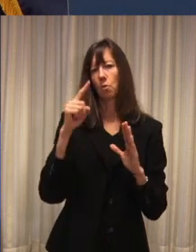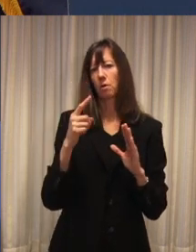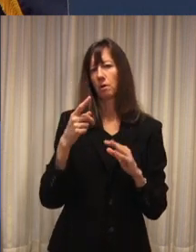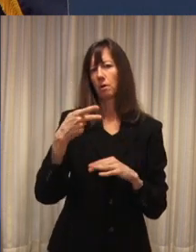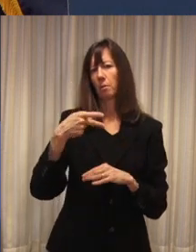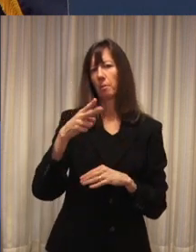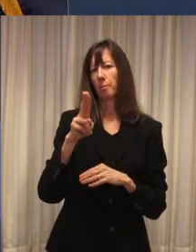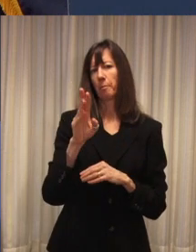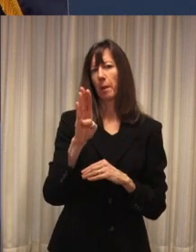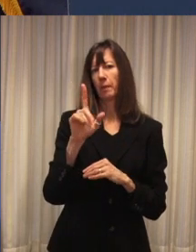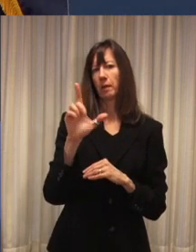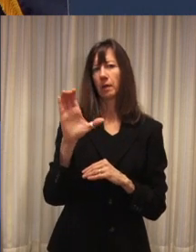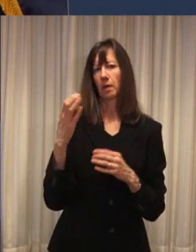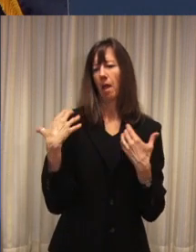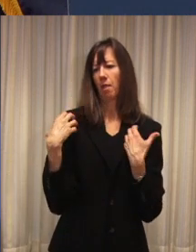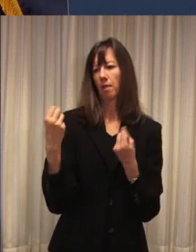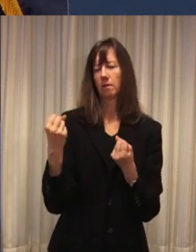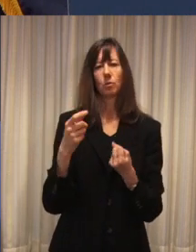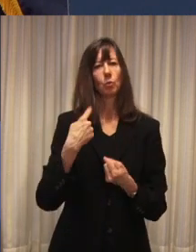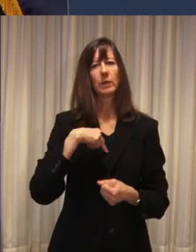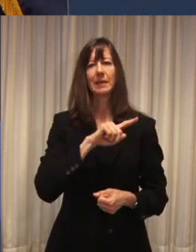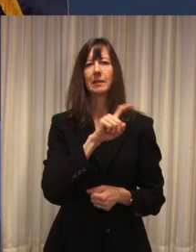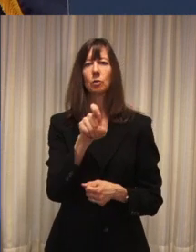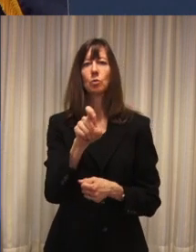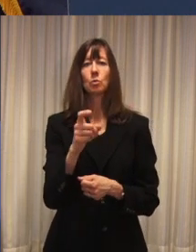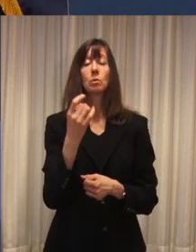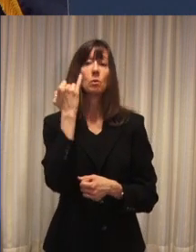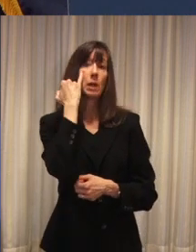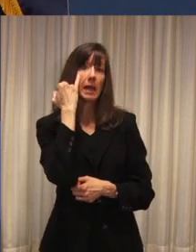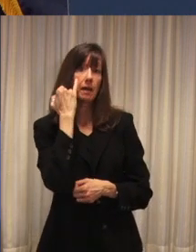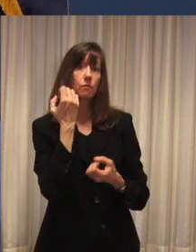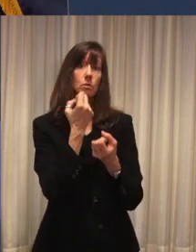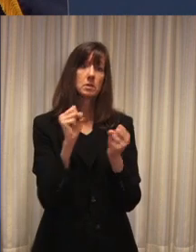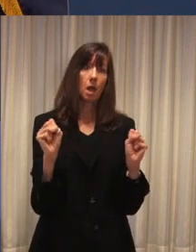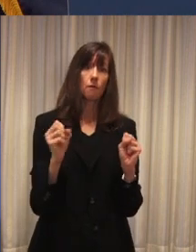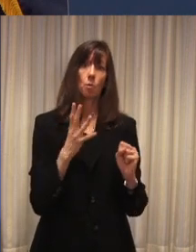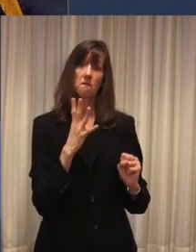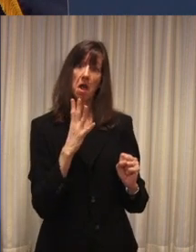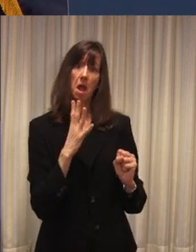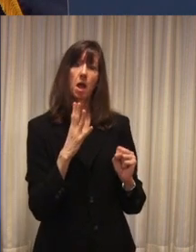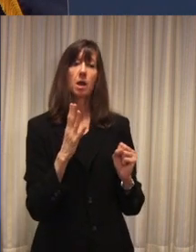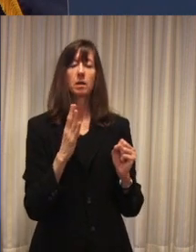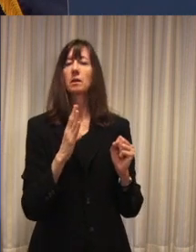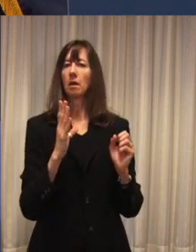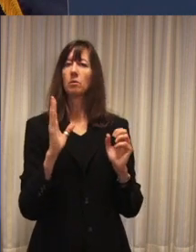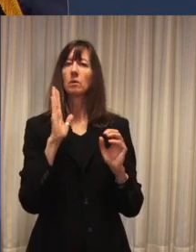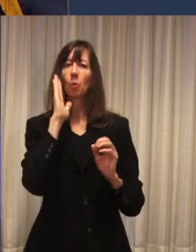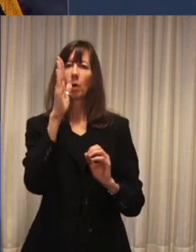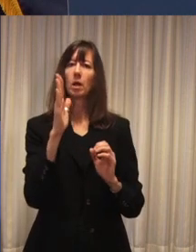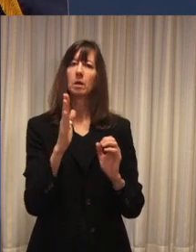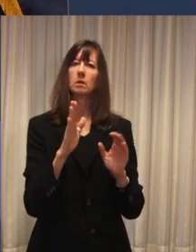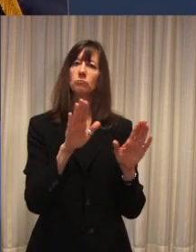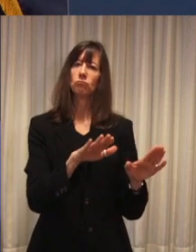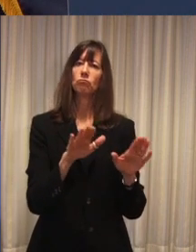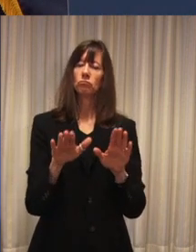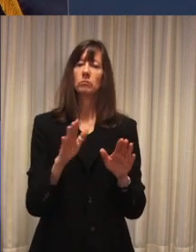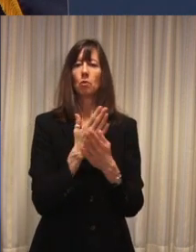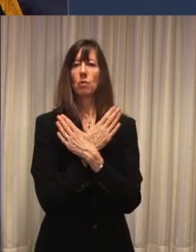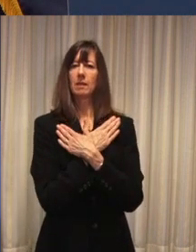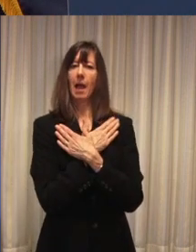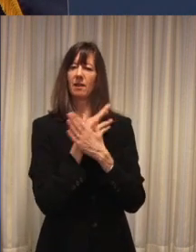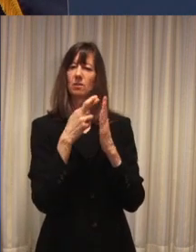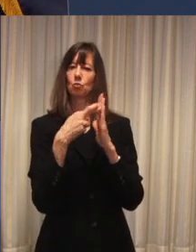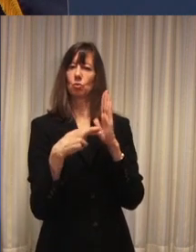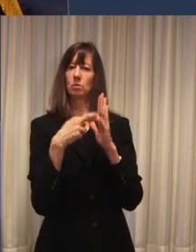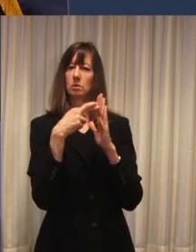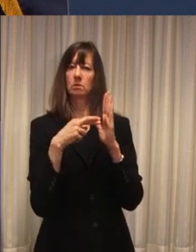them, we will absolutely do that. The other thing that we've been working on, we know both to understand the spread of